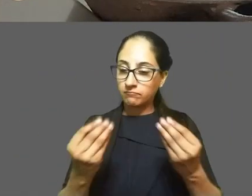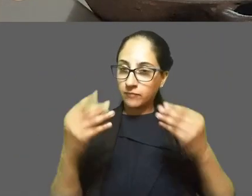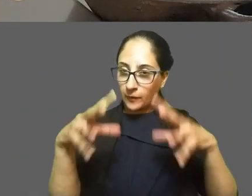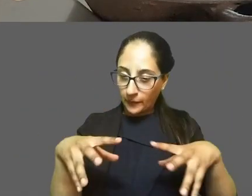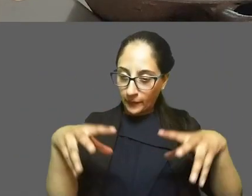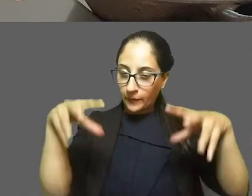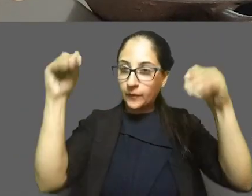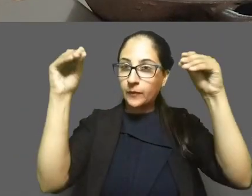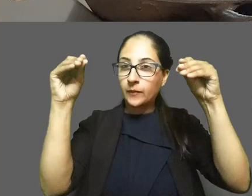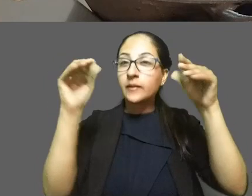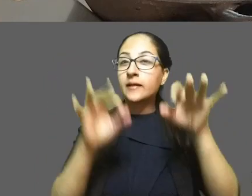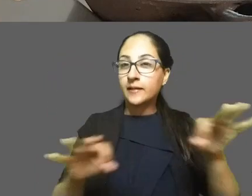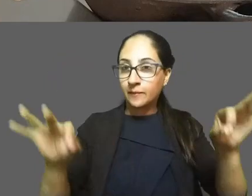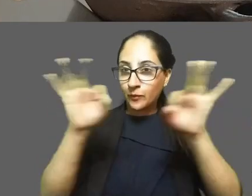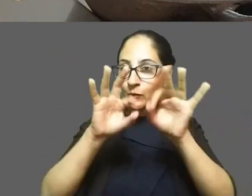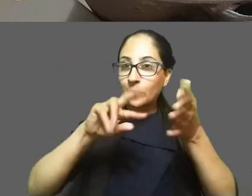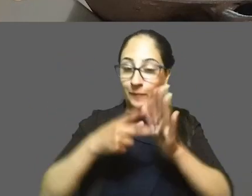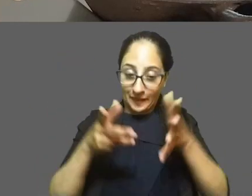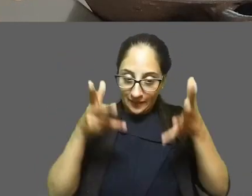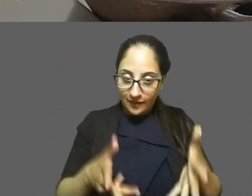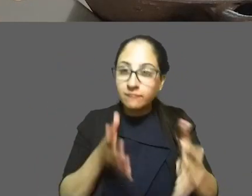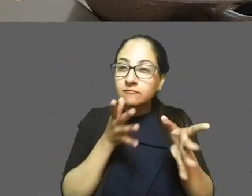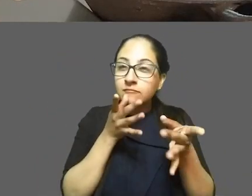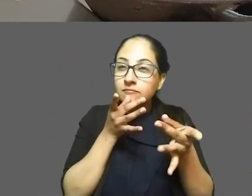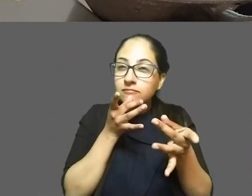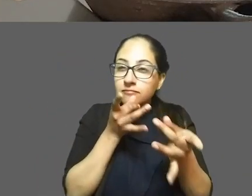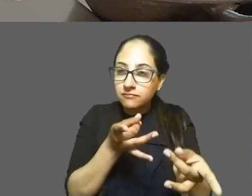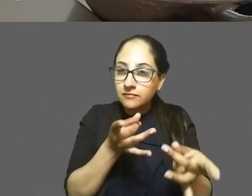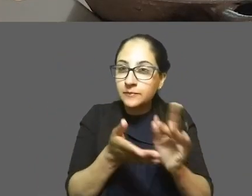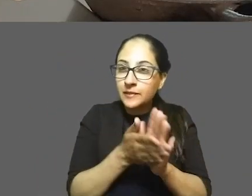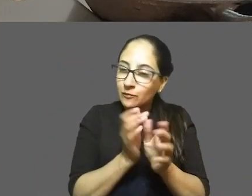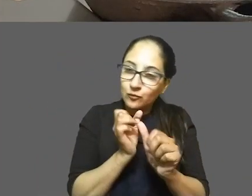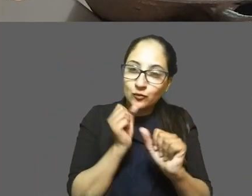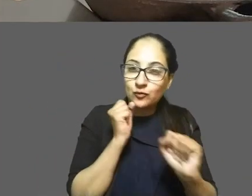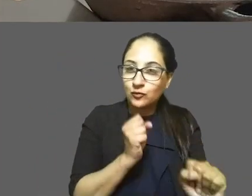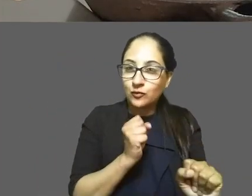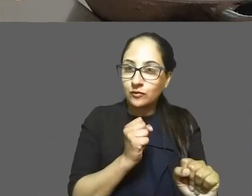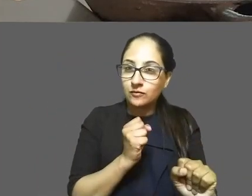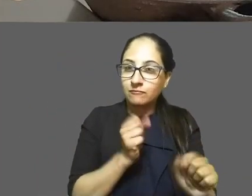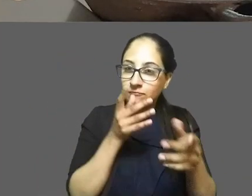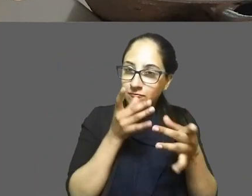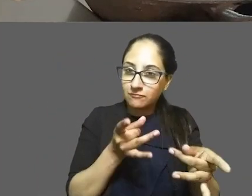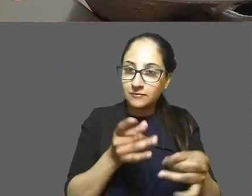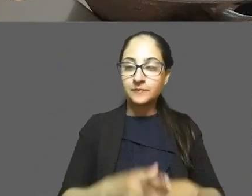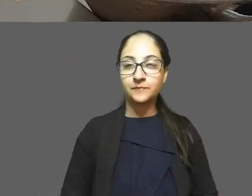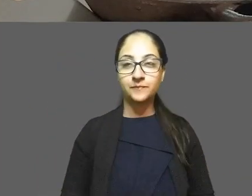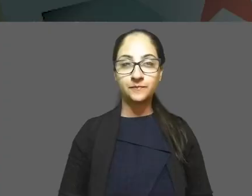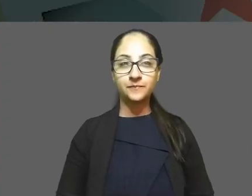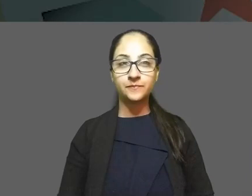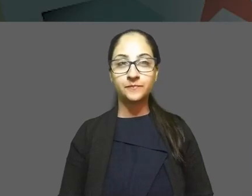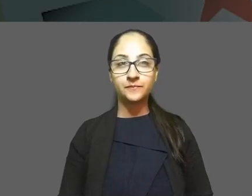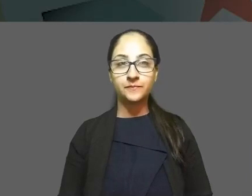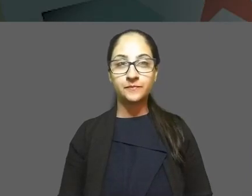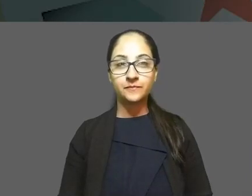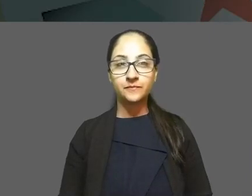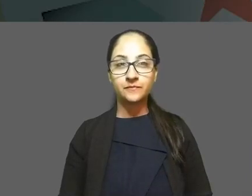liquid to evaporate away just so that all of those flavors get really concentrated.